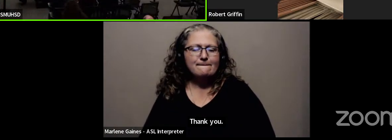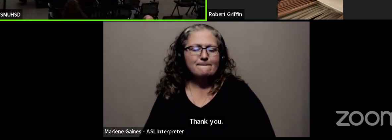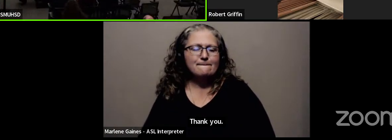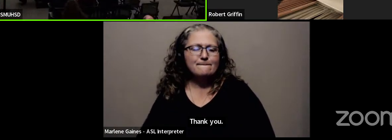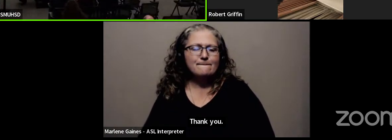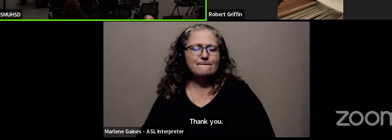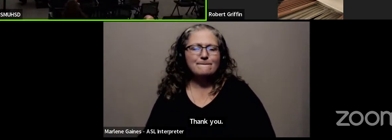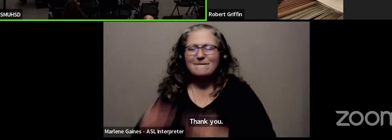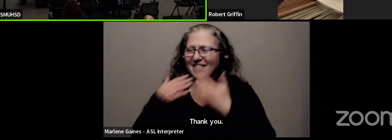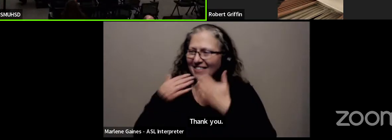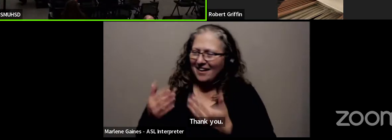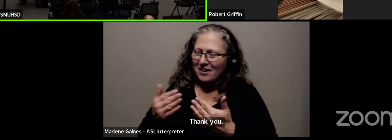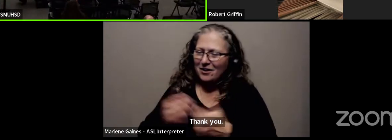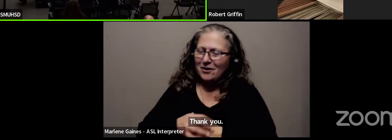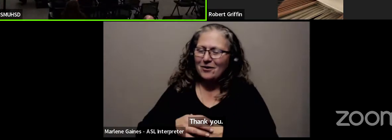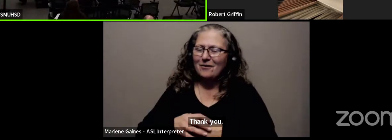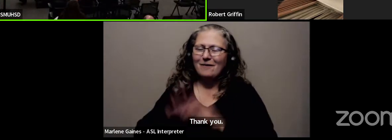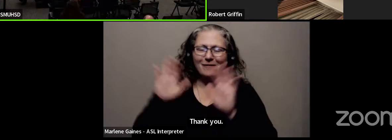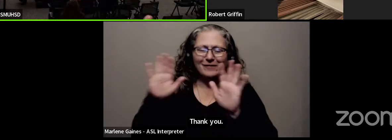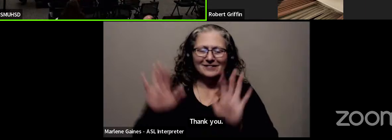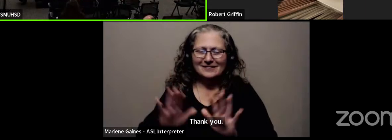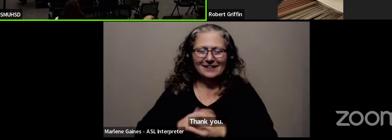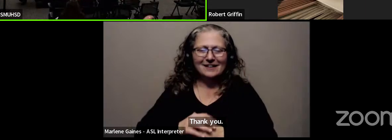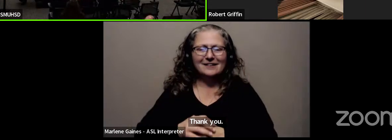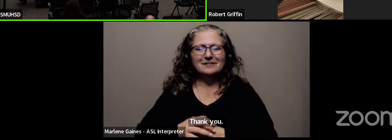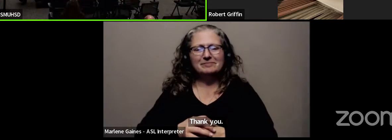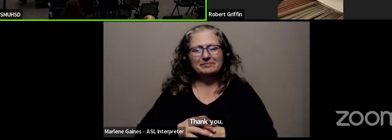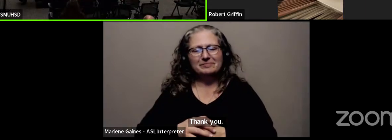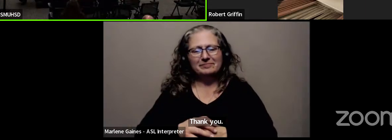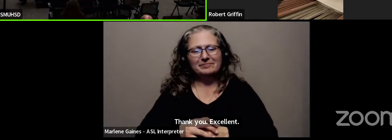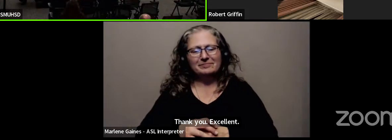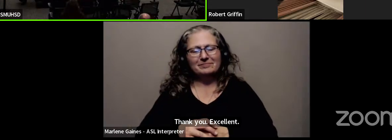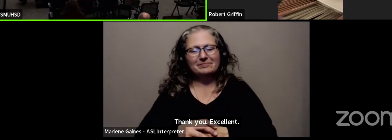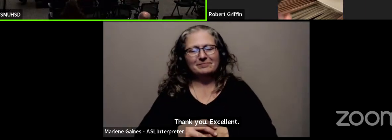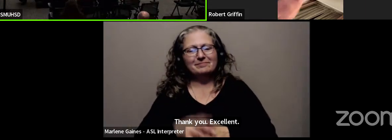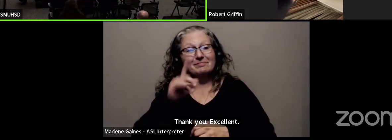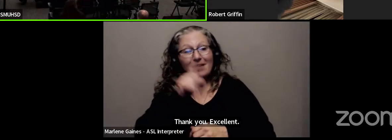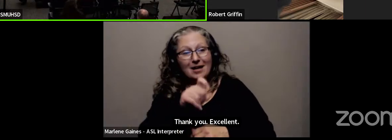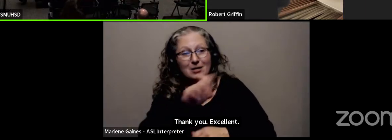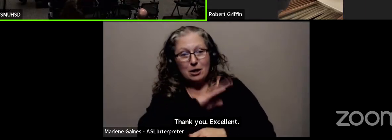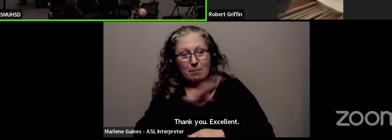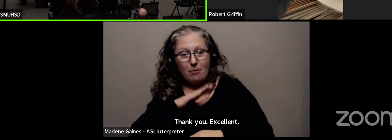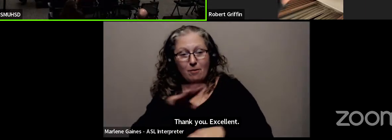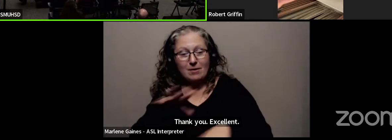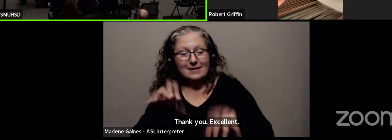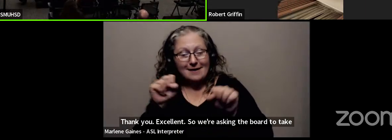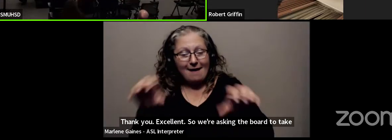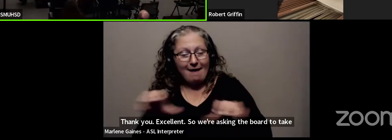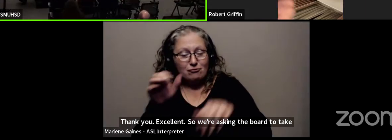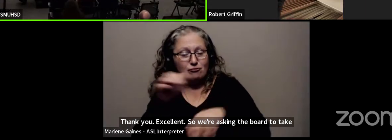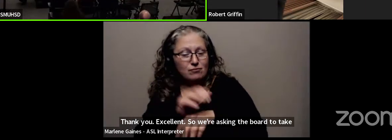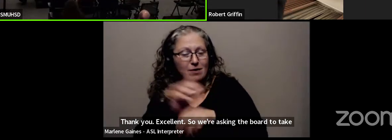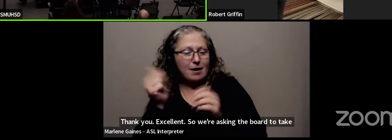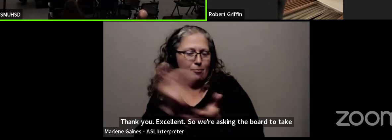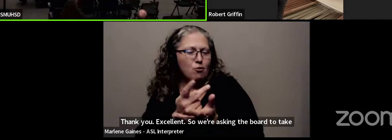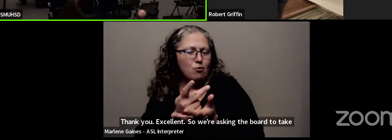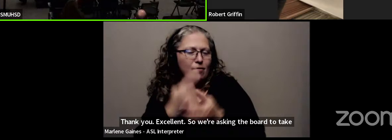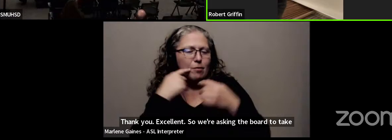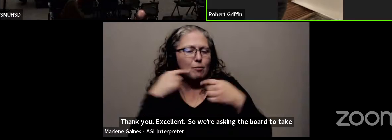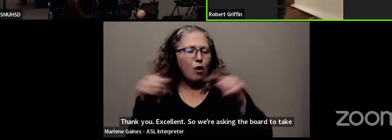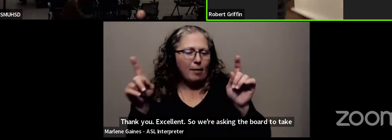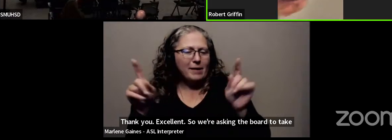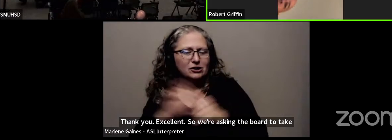Thank you. Excellent. So we're asking the board to take action tonight and to approve this